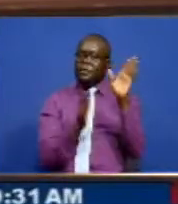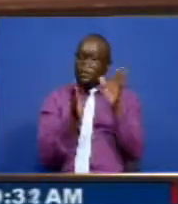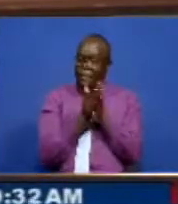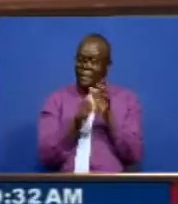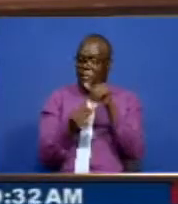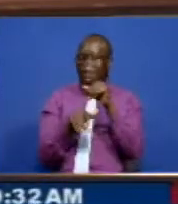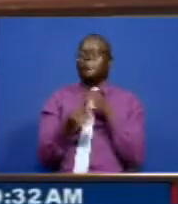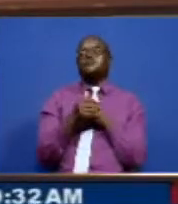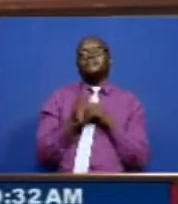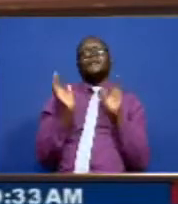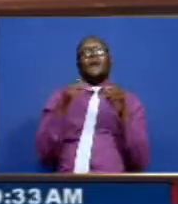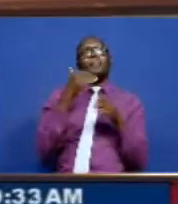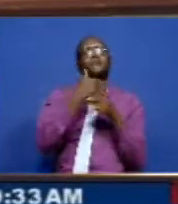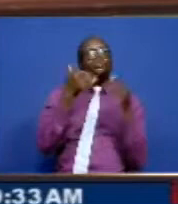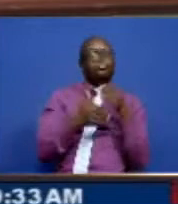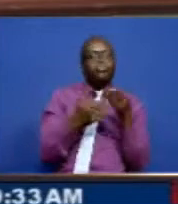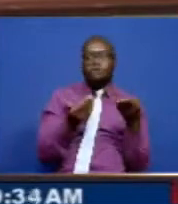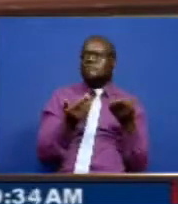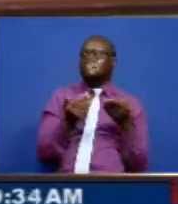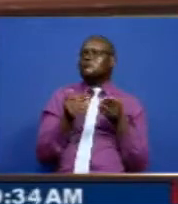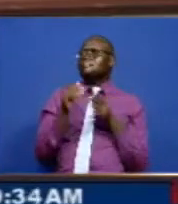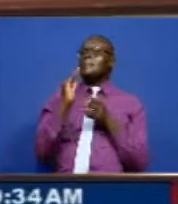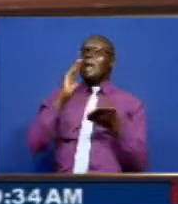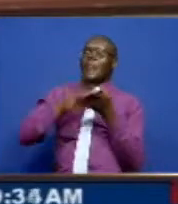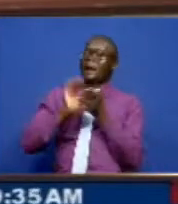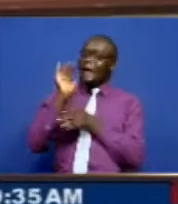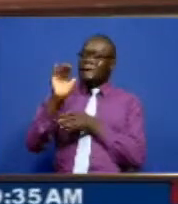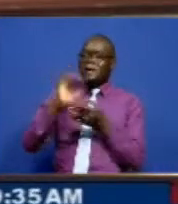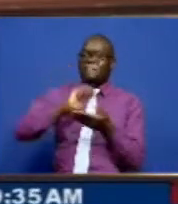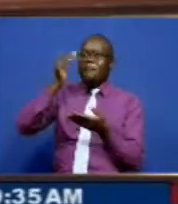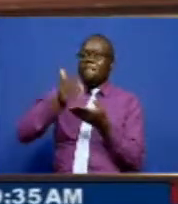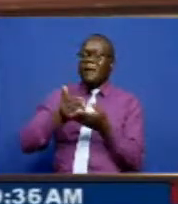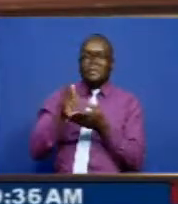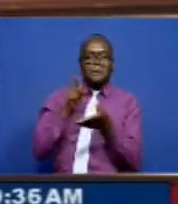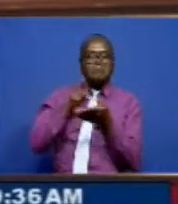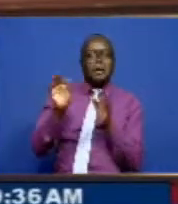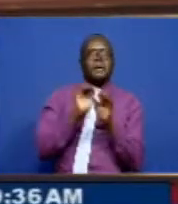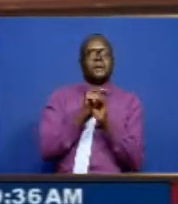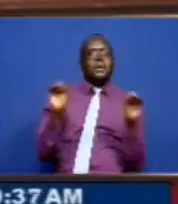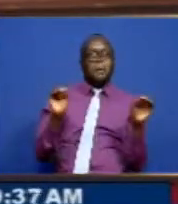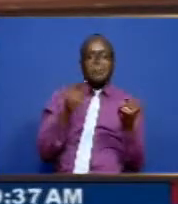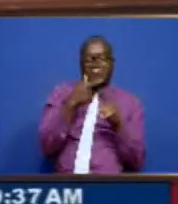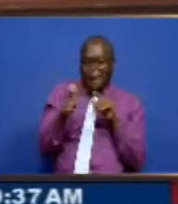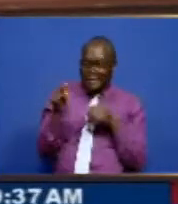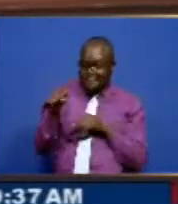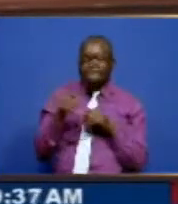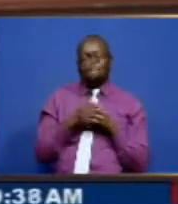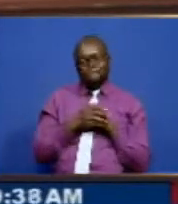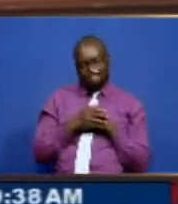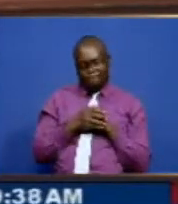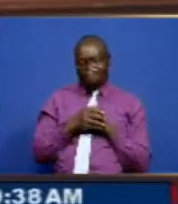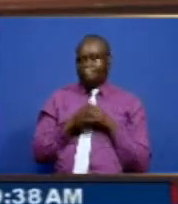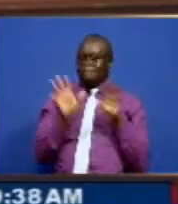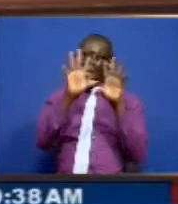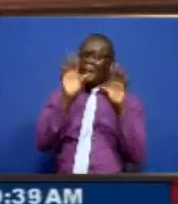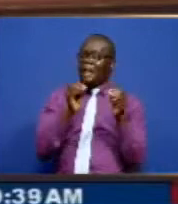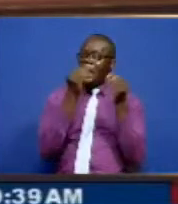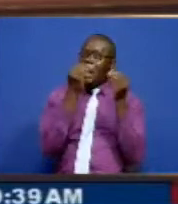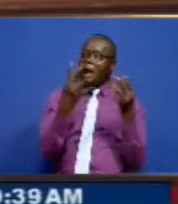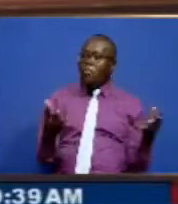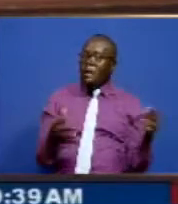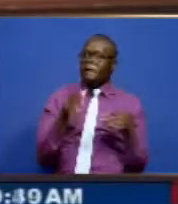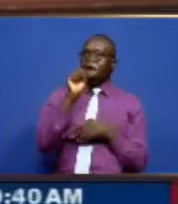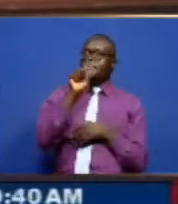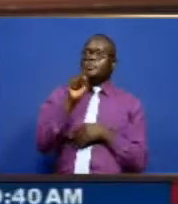Haline Construction Company in the letter requesting for funds were not paid, but instead the sum of Kenya shillings